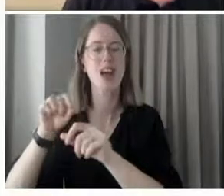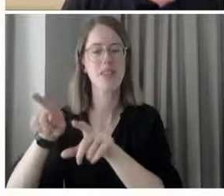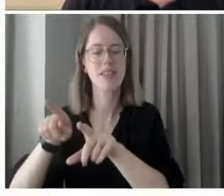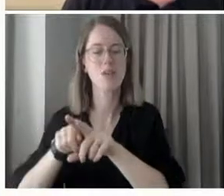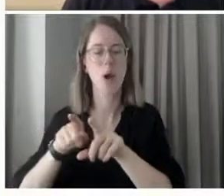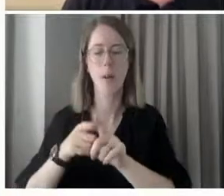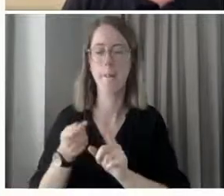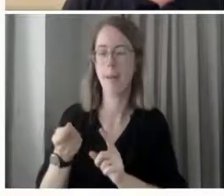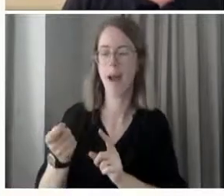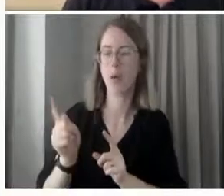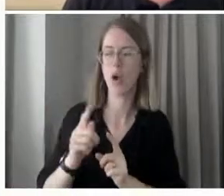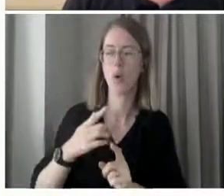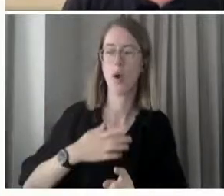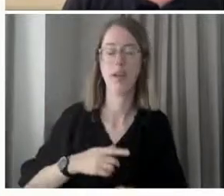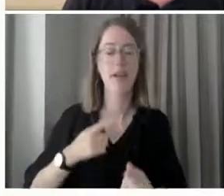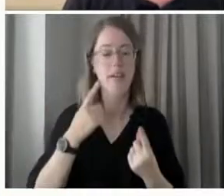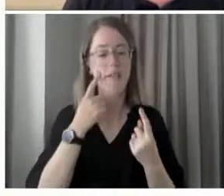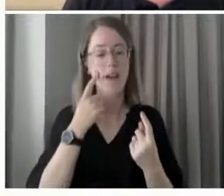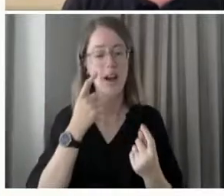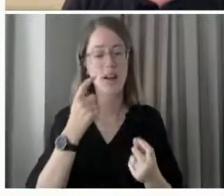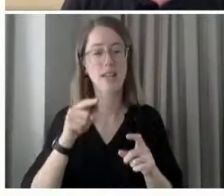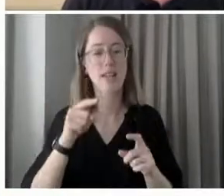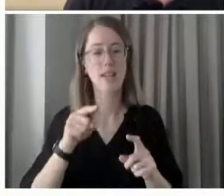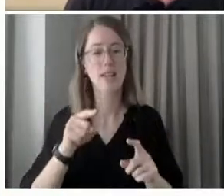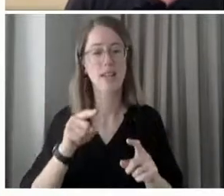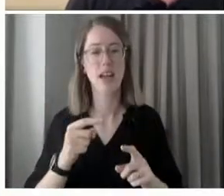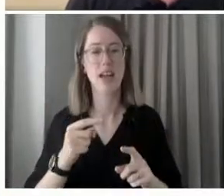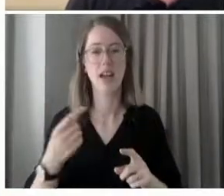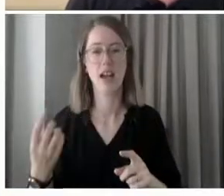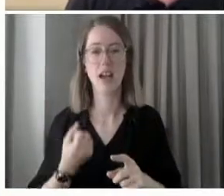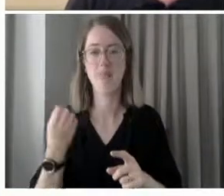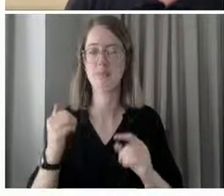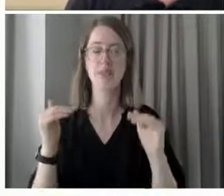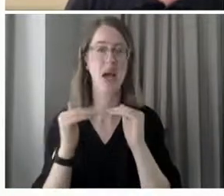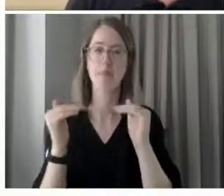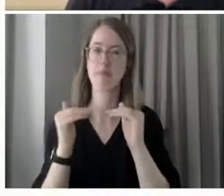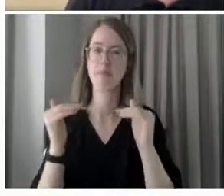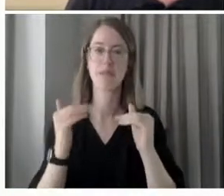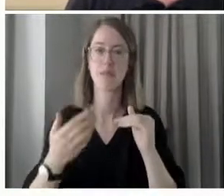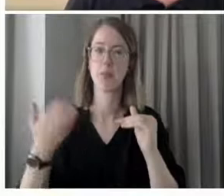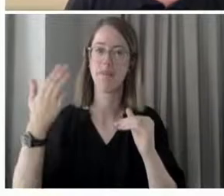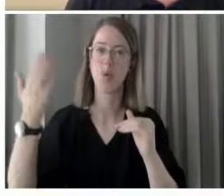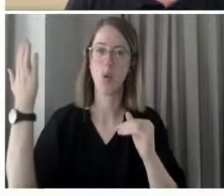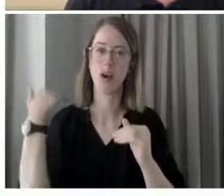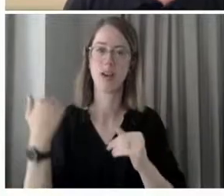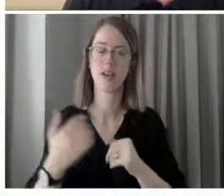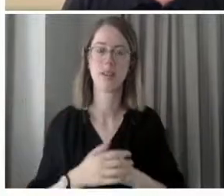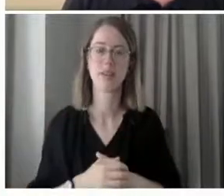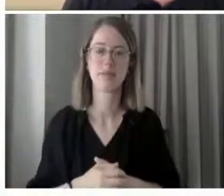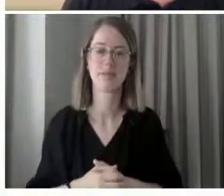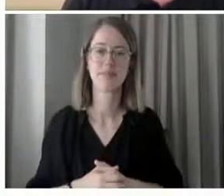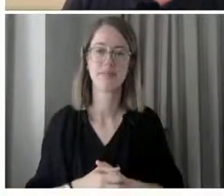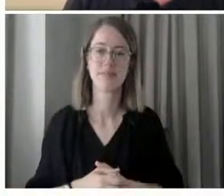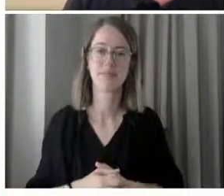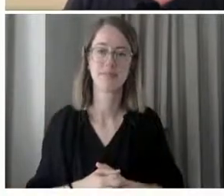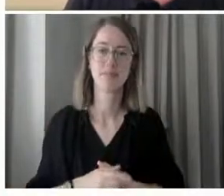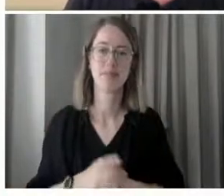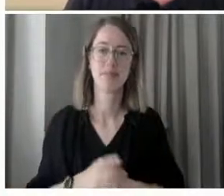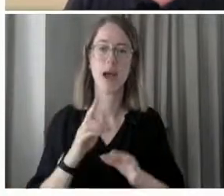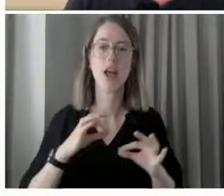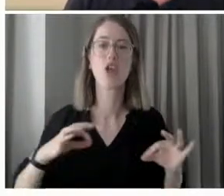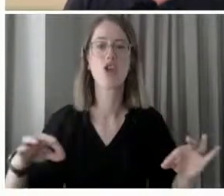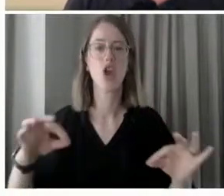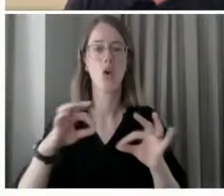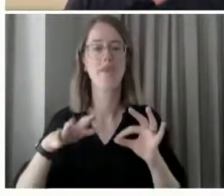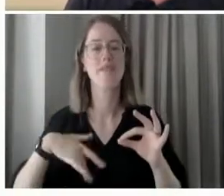time. They're finding that they're making just as much money out of it as they make out of having ticket pricing, but nobody feels priced